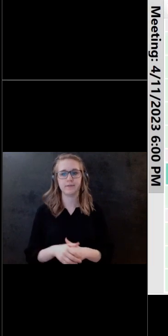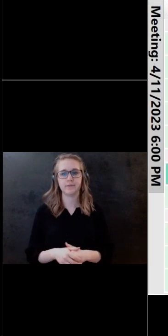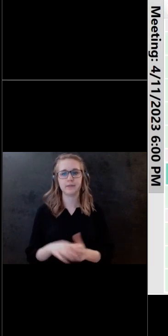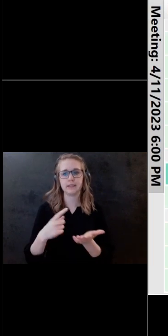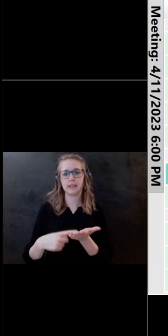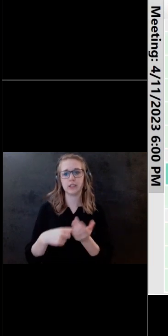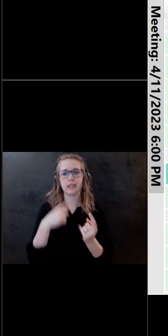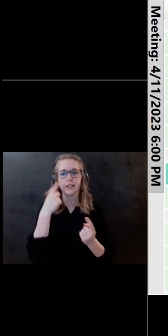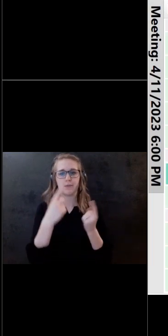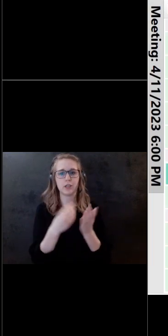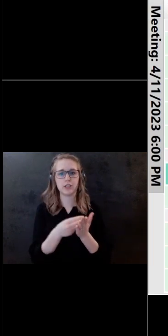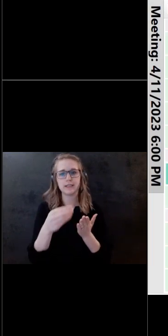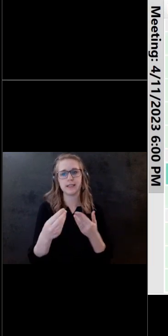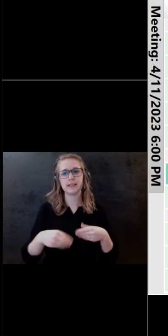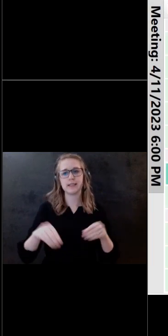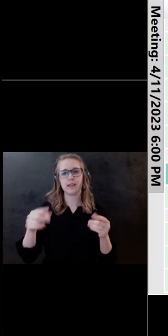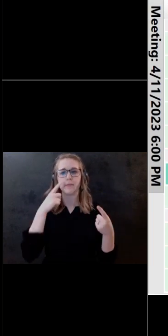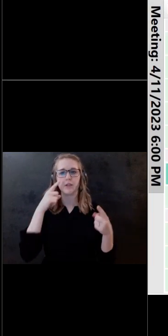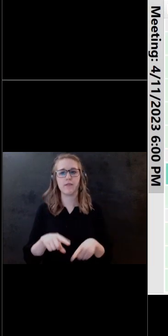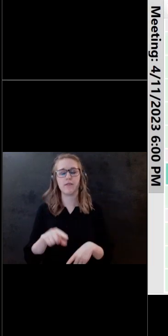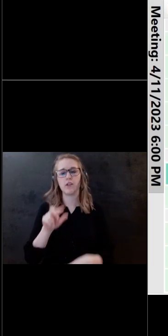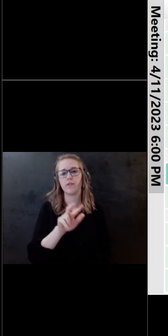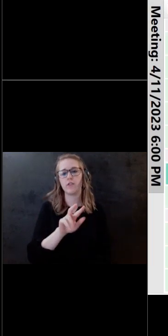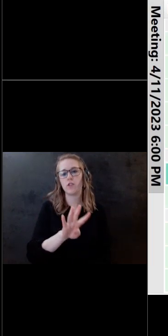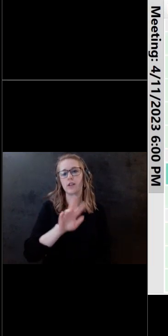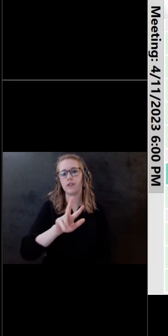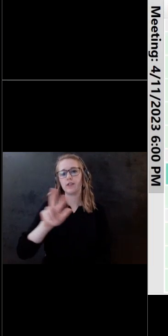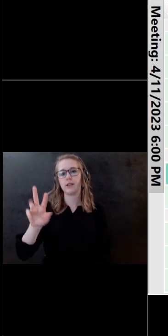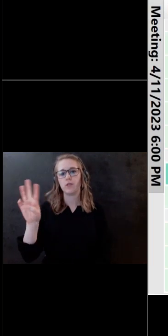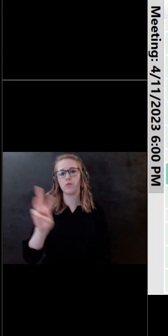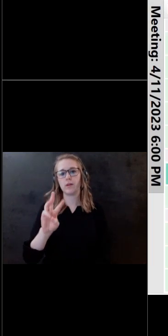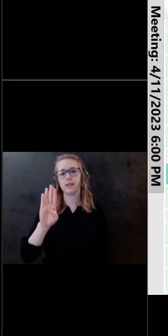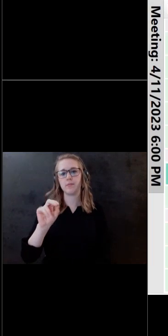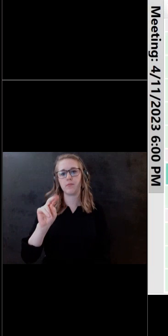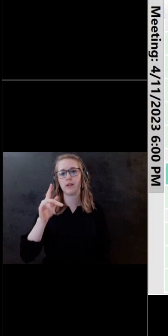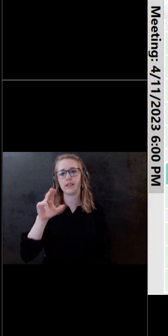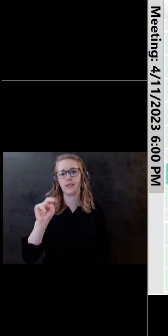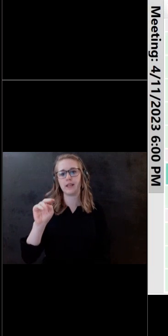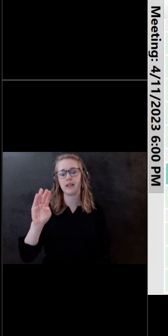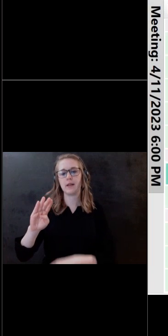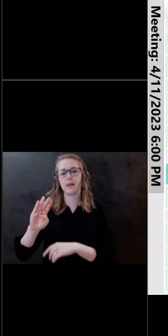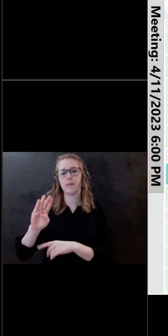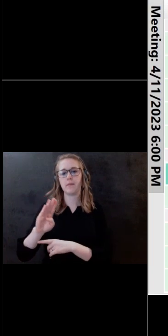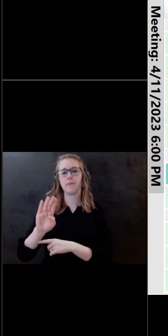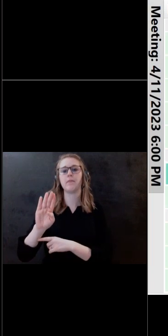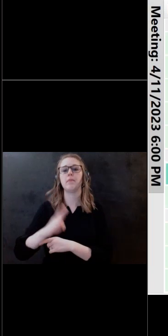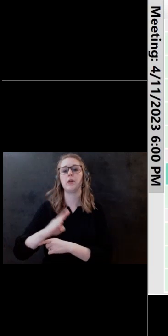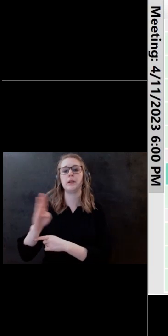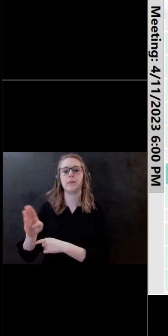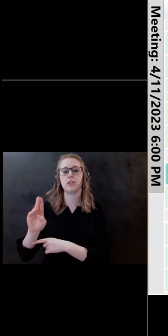and consideration of purchase and sale agreement for 433 West Boynton Beach Boulevard. Ms. Shutt?